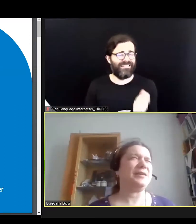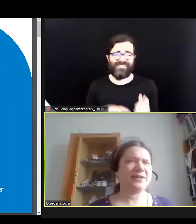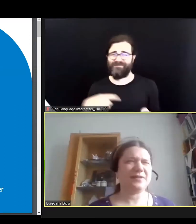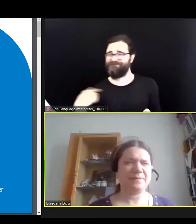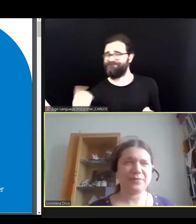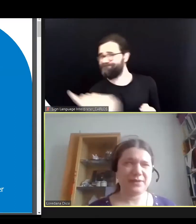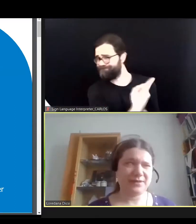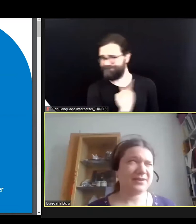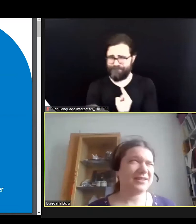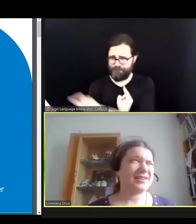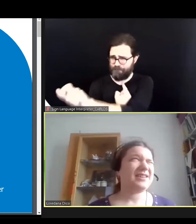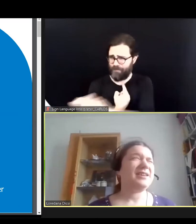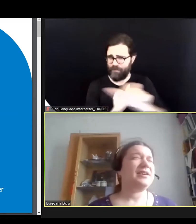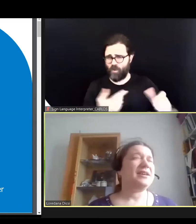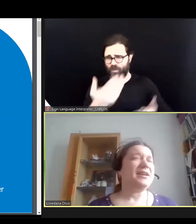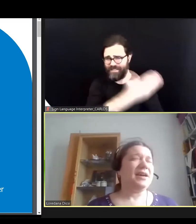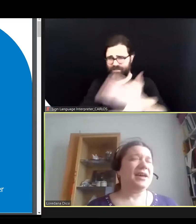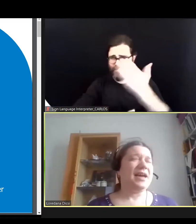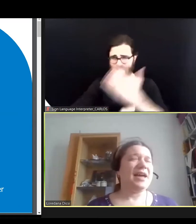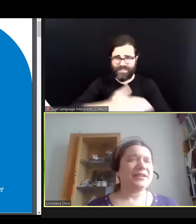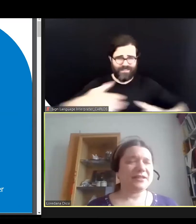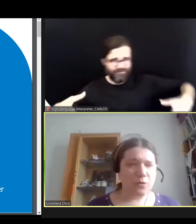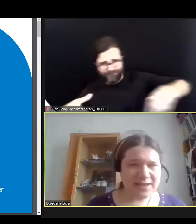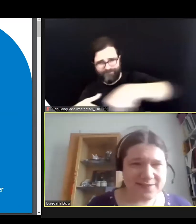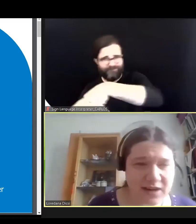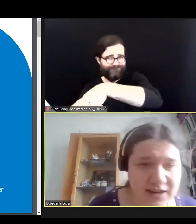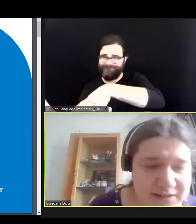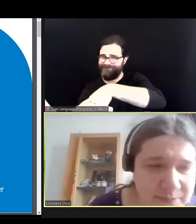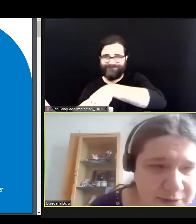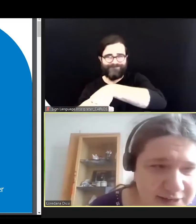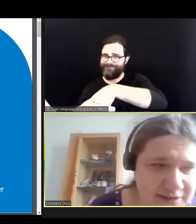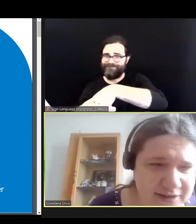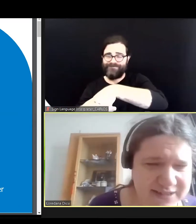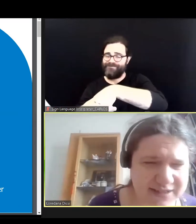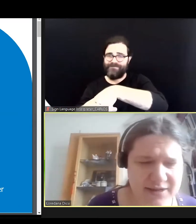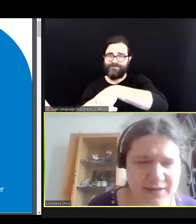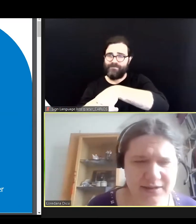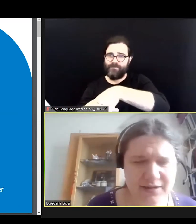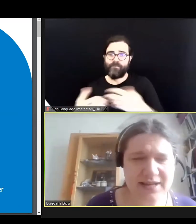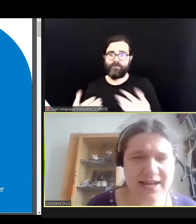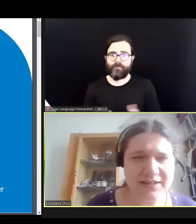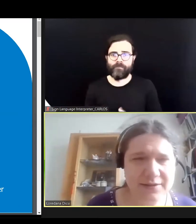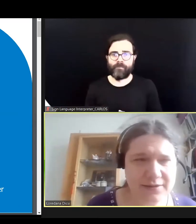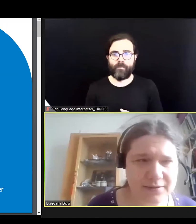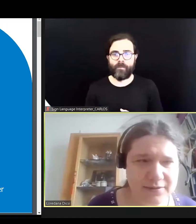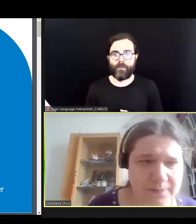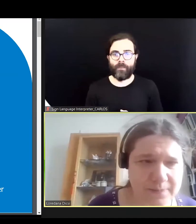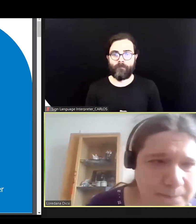time. And which are the barriers? that